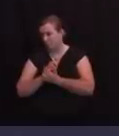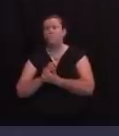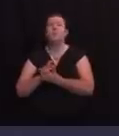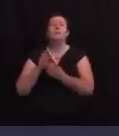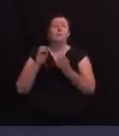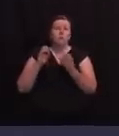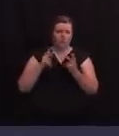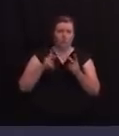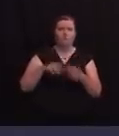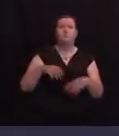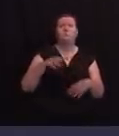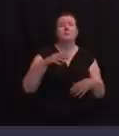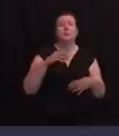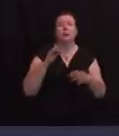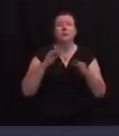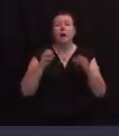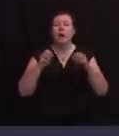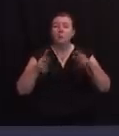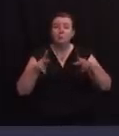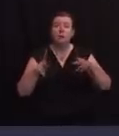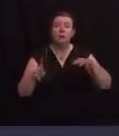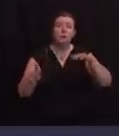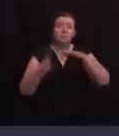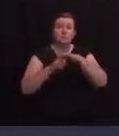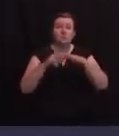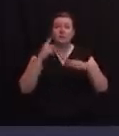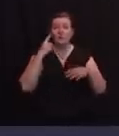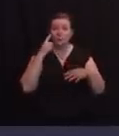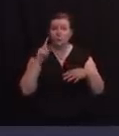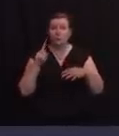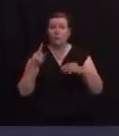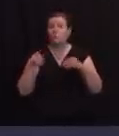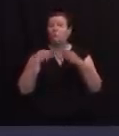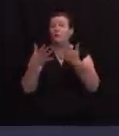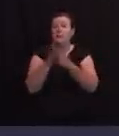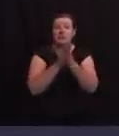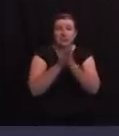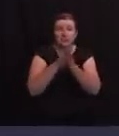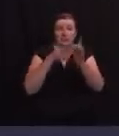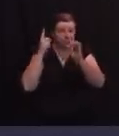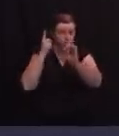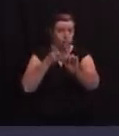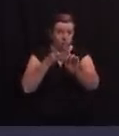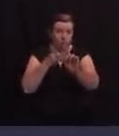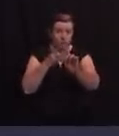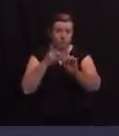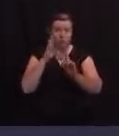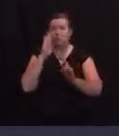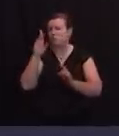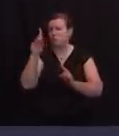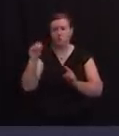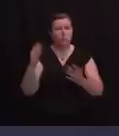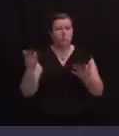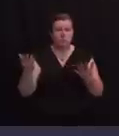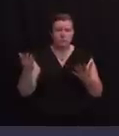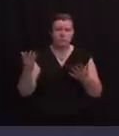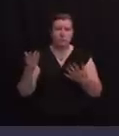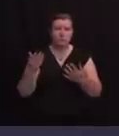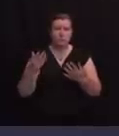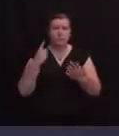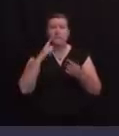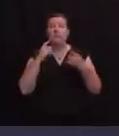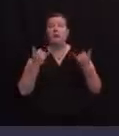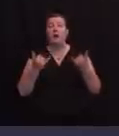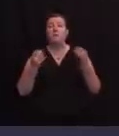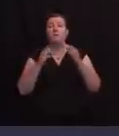much heavier in the 1 foot in front of the other, the door knocking. I was speaking to some